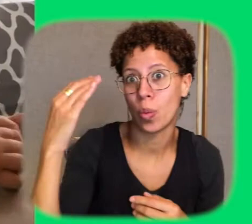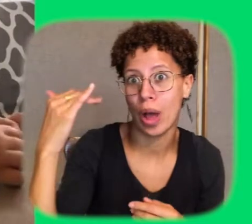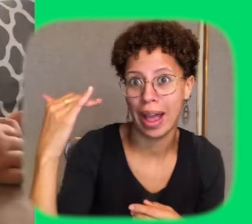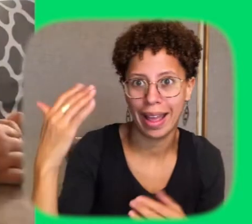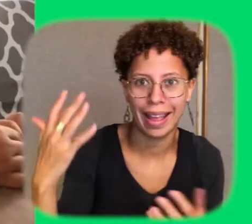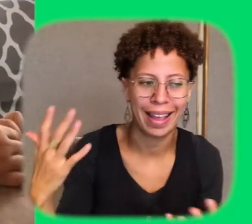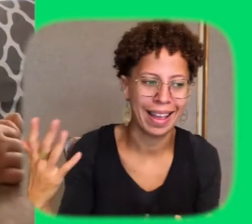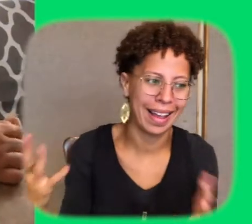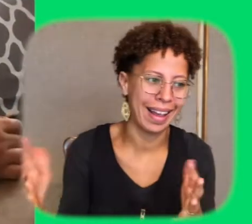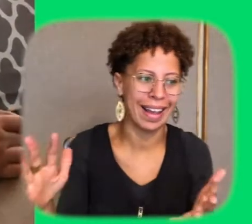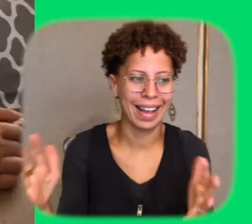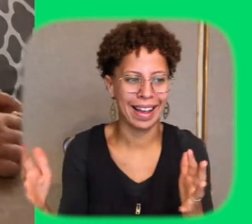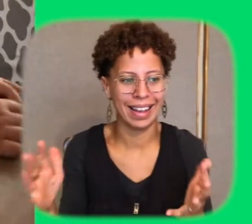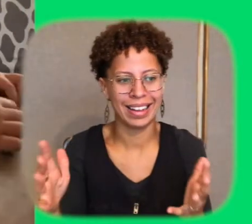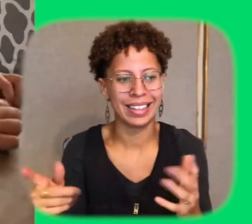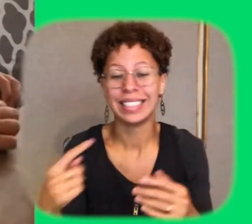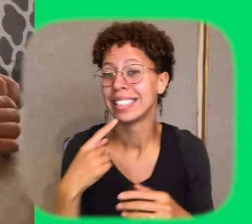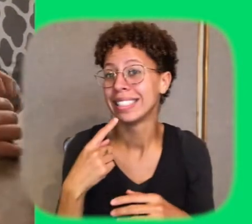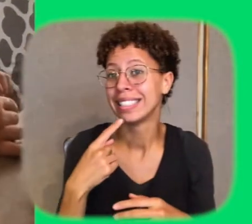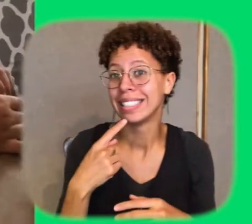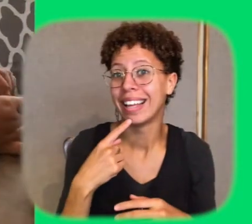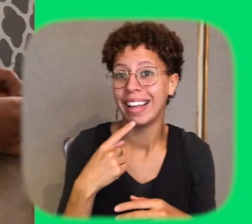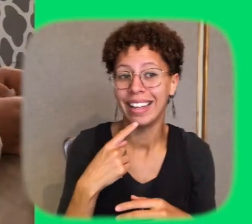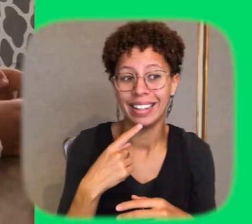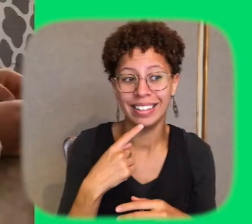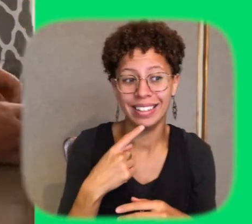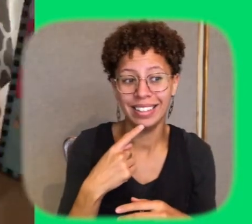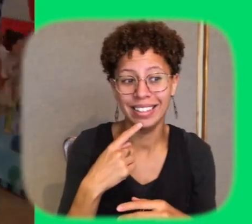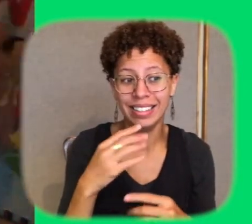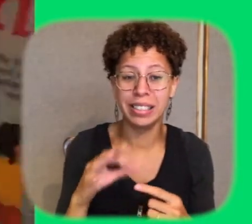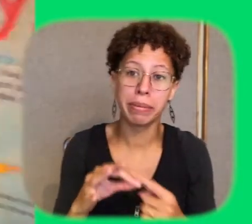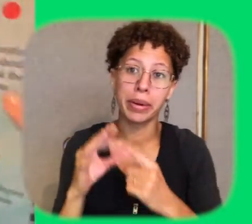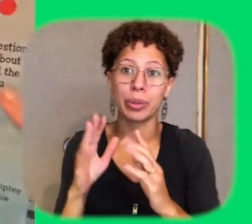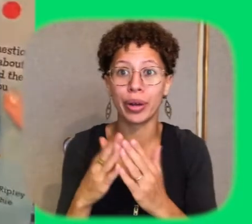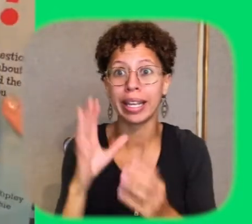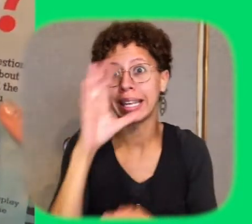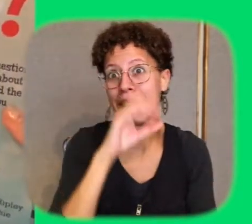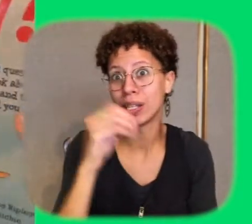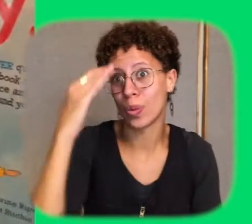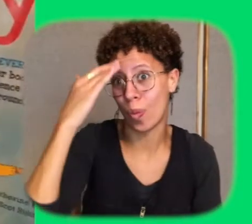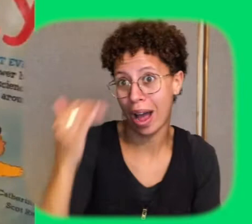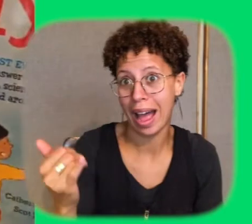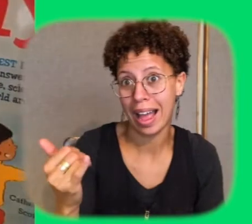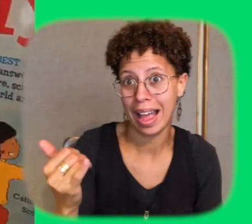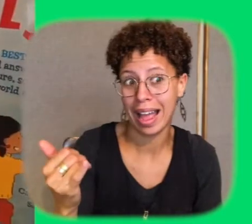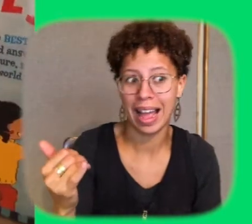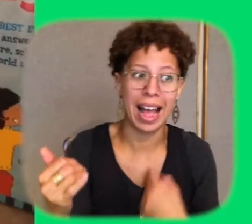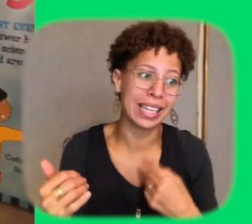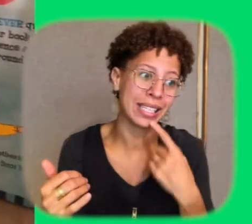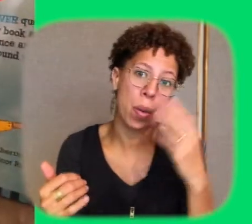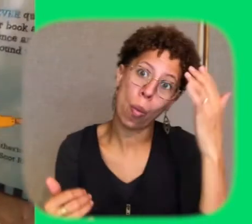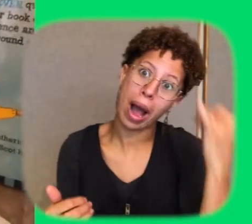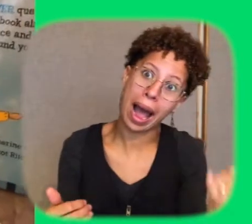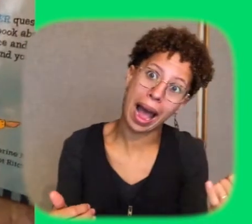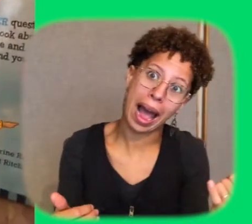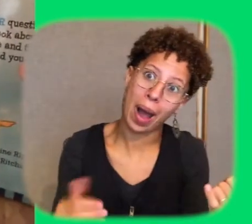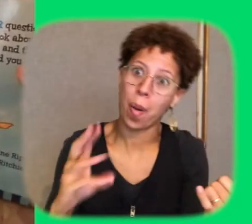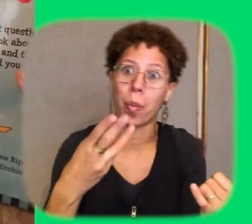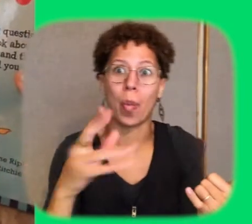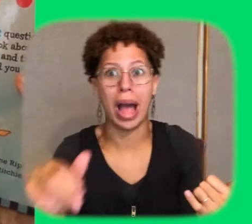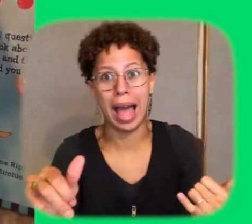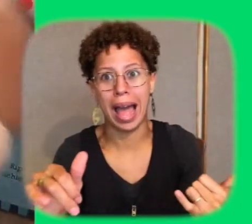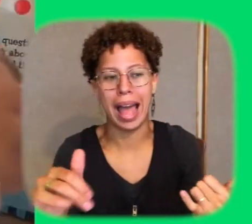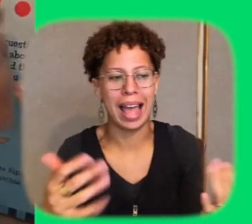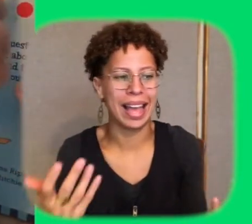Wait. You said it was a very special book. Guess why? And they said, why? Why? That's right. Pretty or good. Just